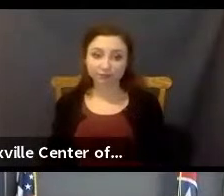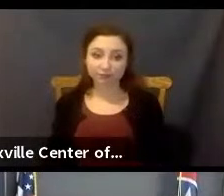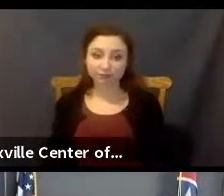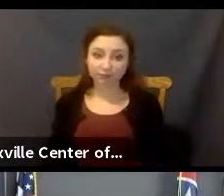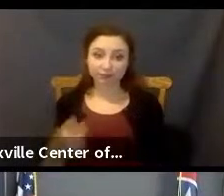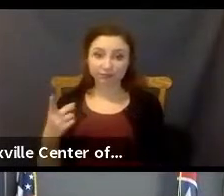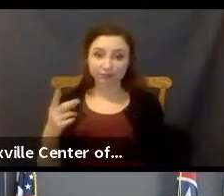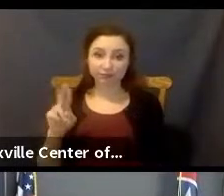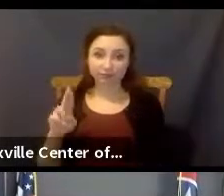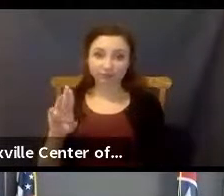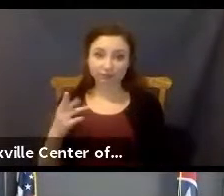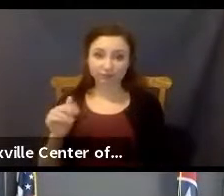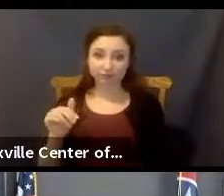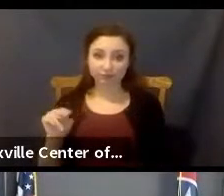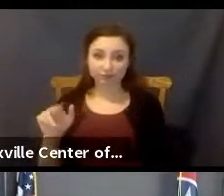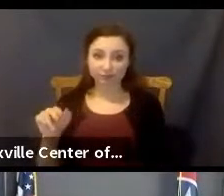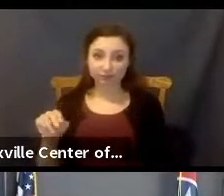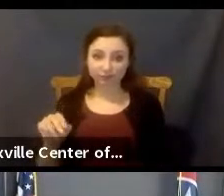Dr. Buchanan?